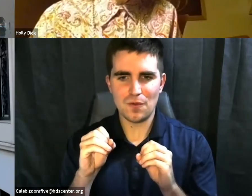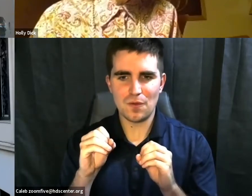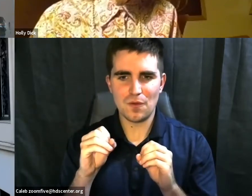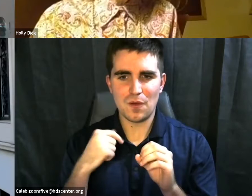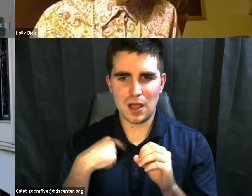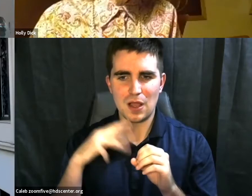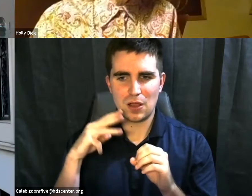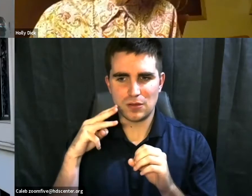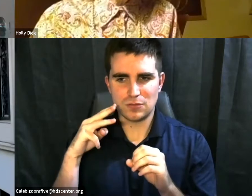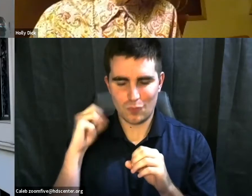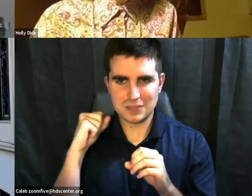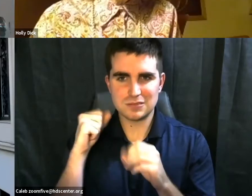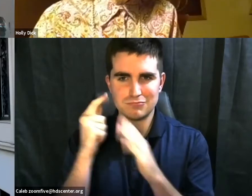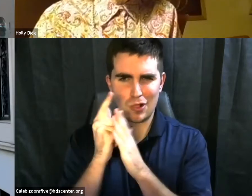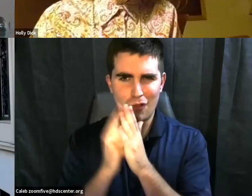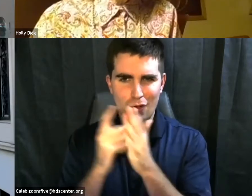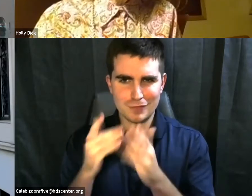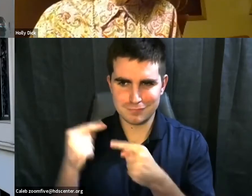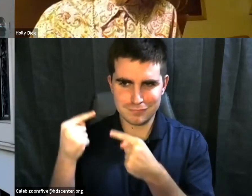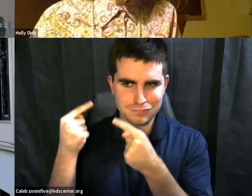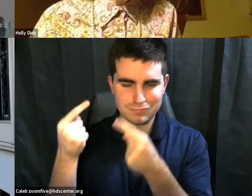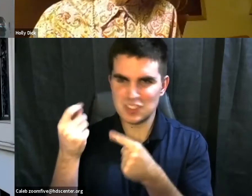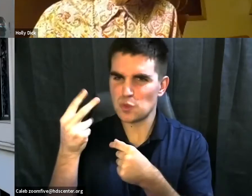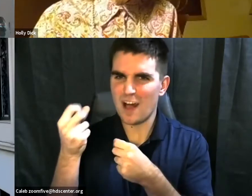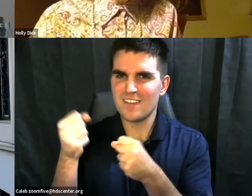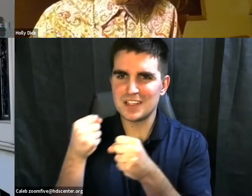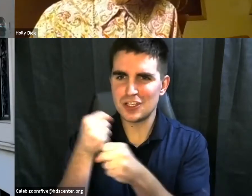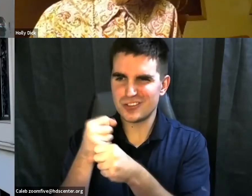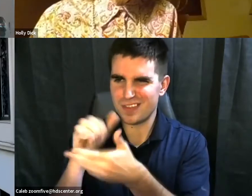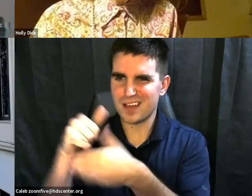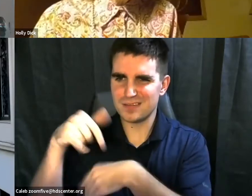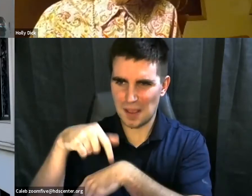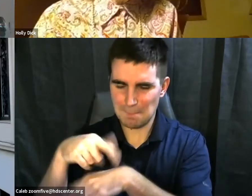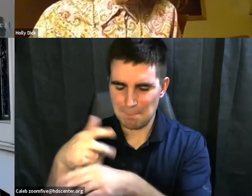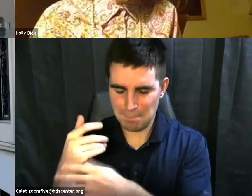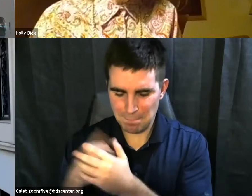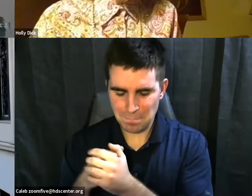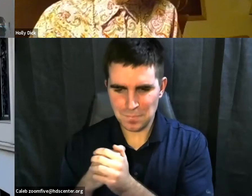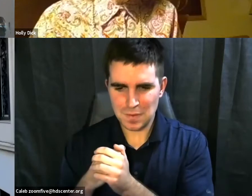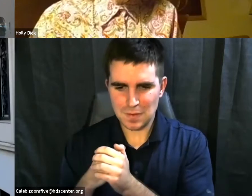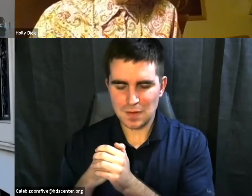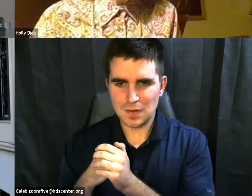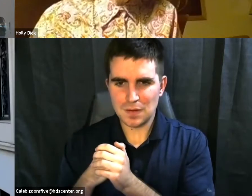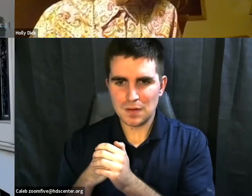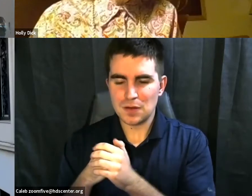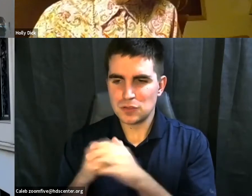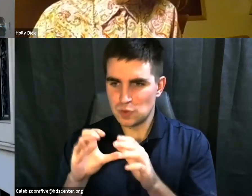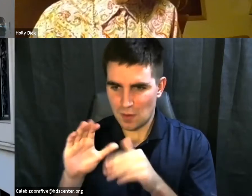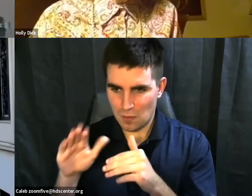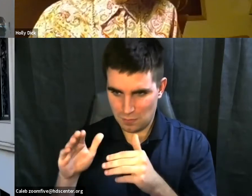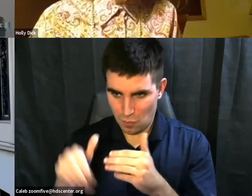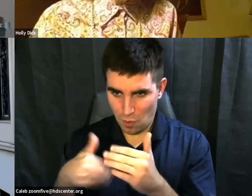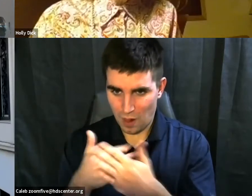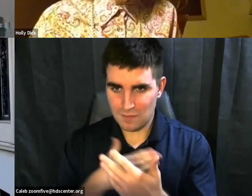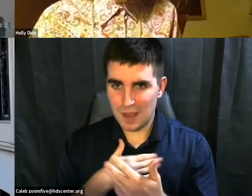practicing law for, I guess, about 12 years at that point, and doing all of my traveling to